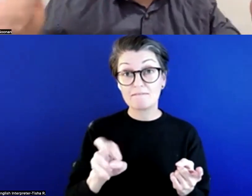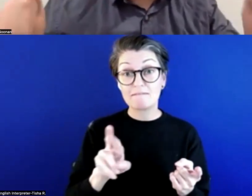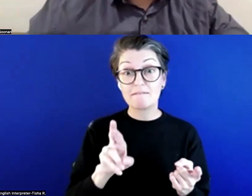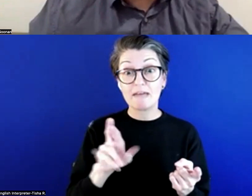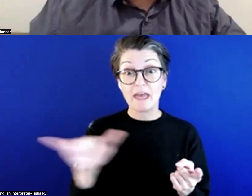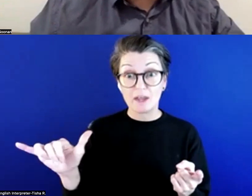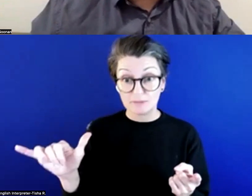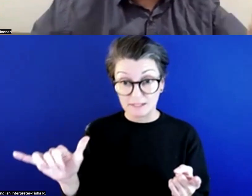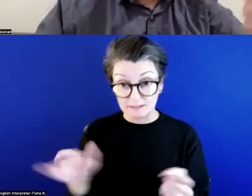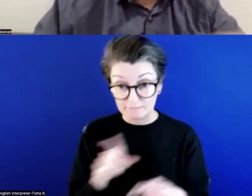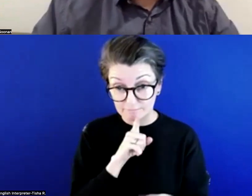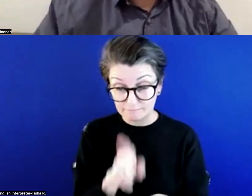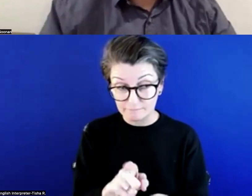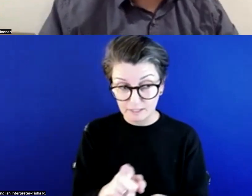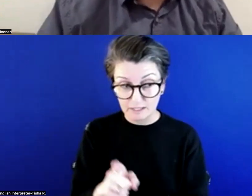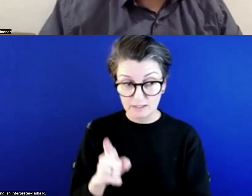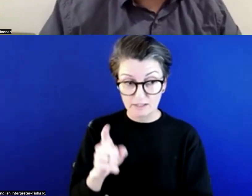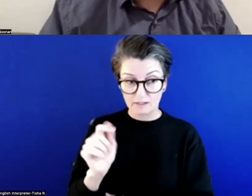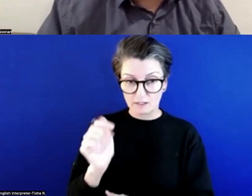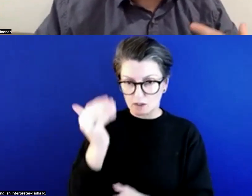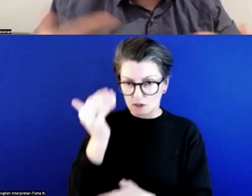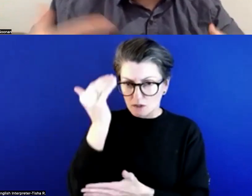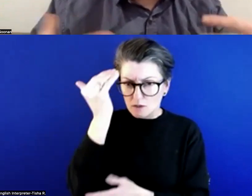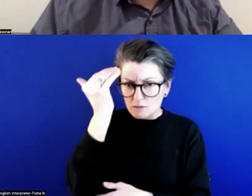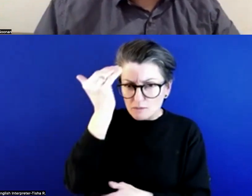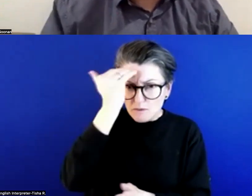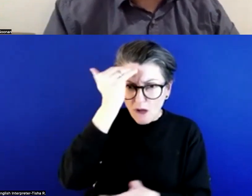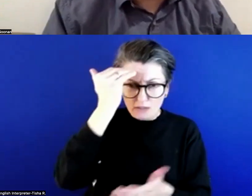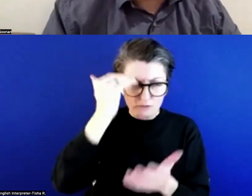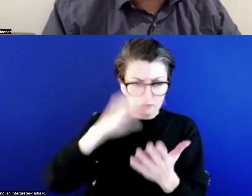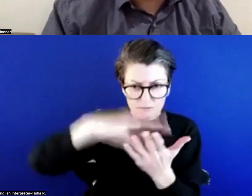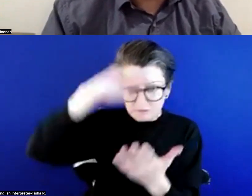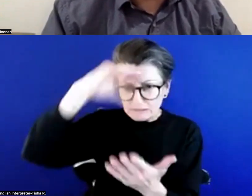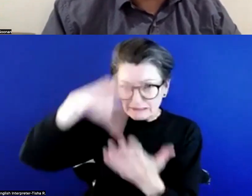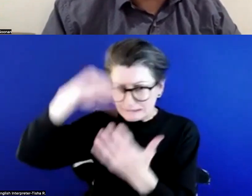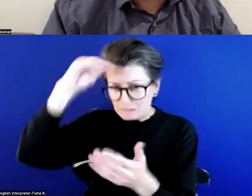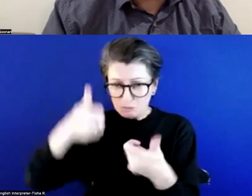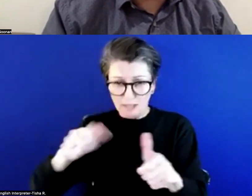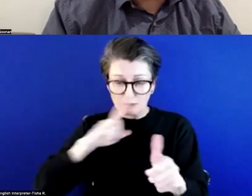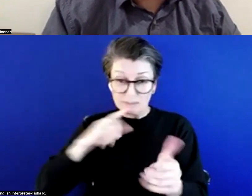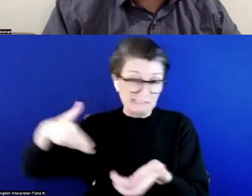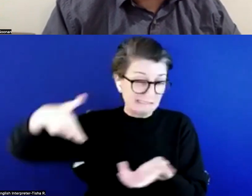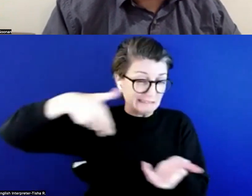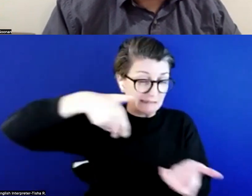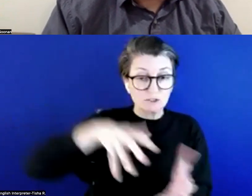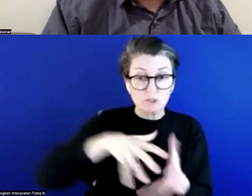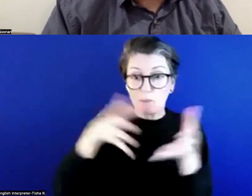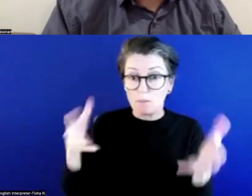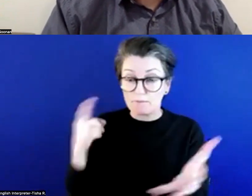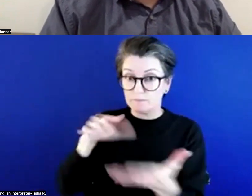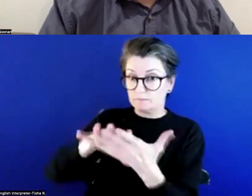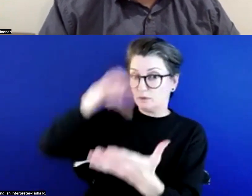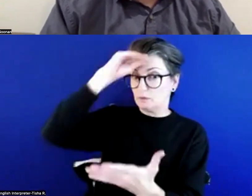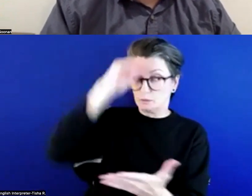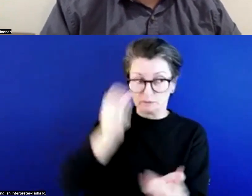a big knowledge dump where I'm trying to retain and keep a lot of information because there's so many